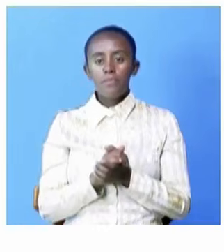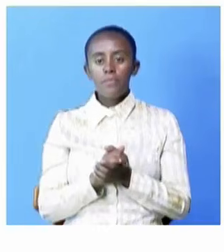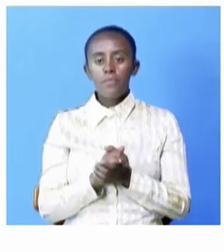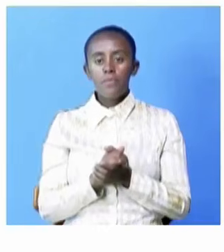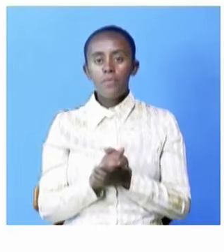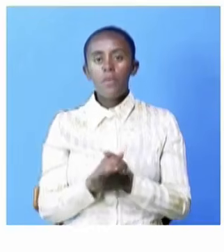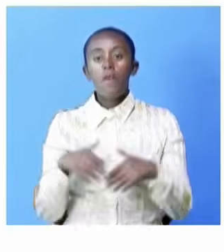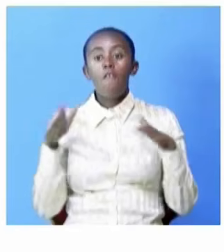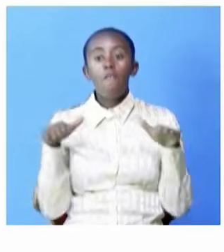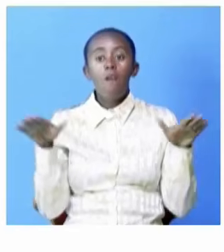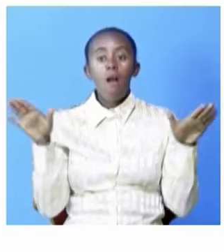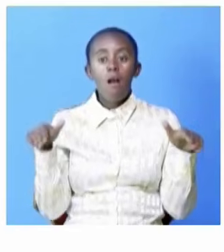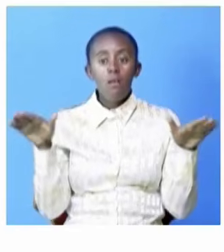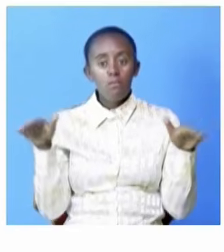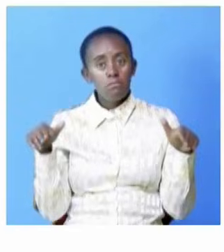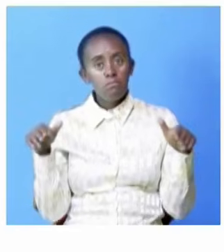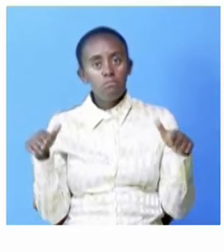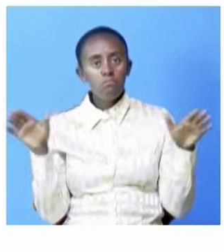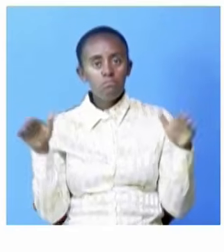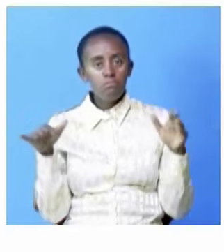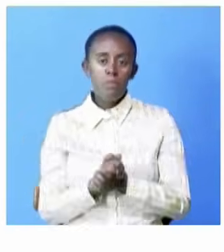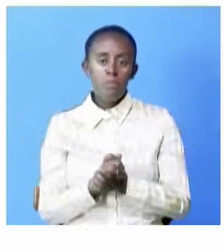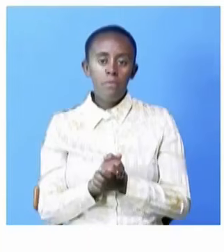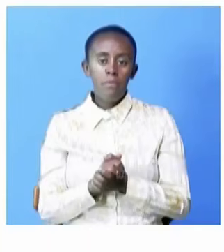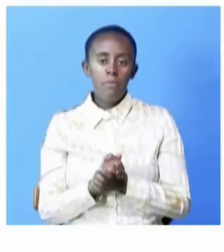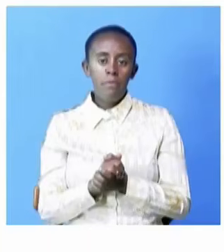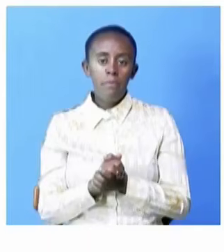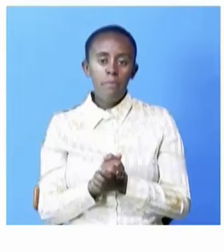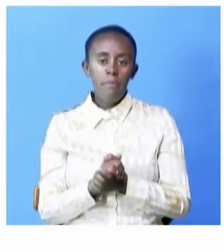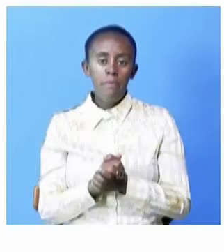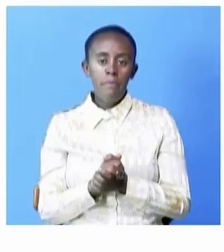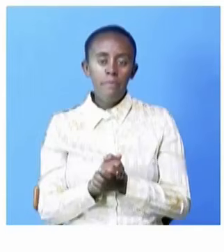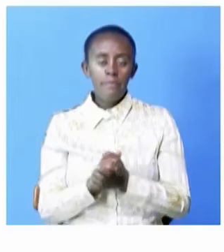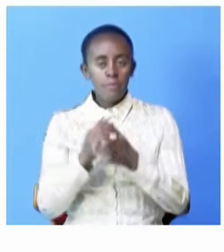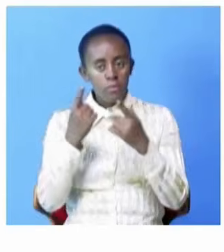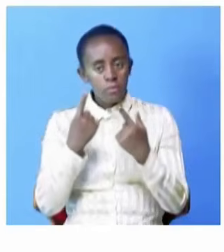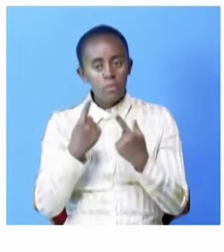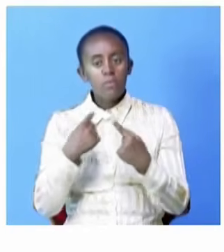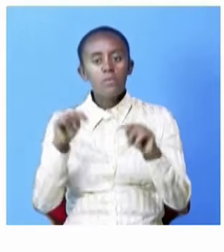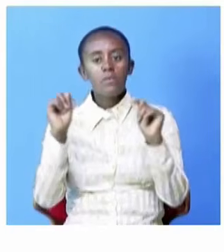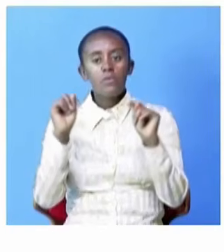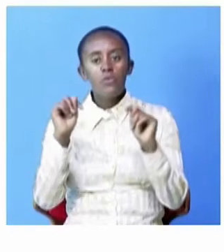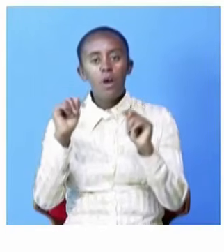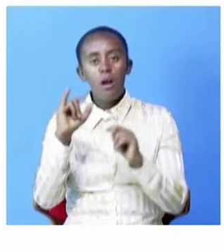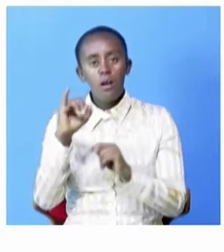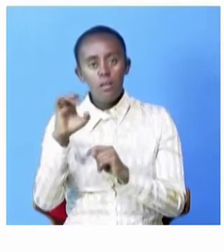flies, right? Cries, tries, again.